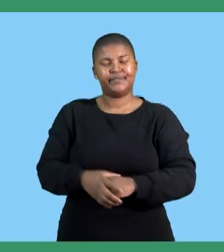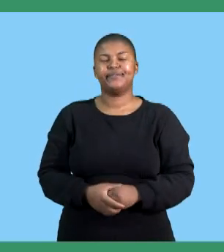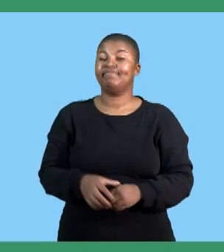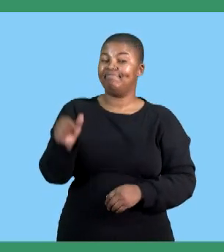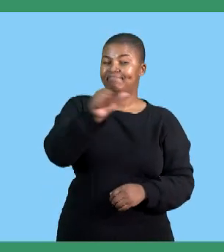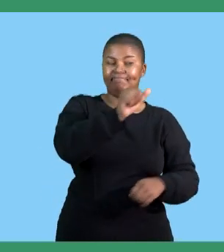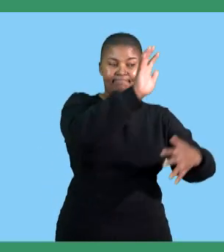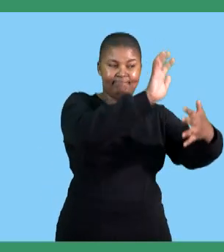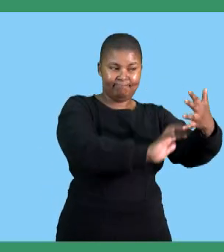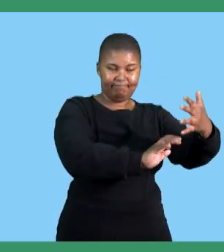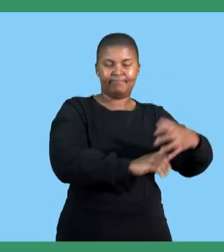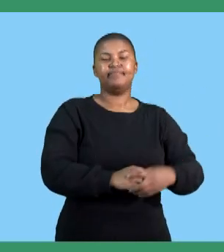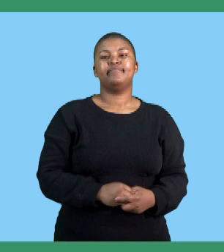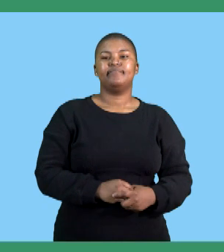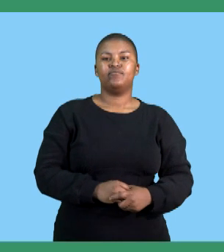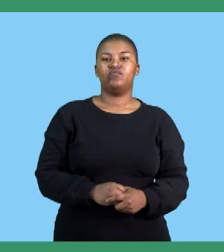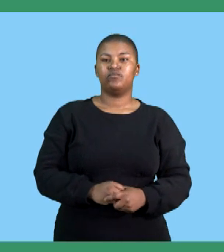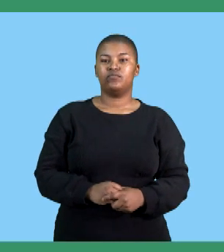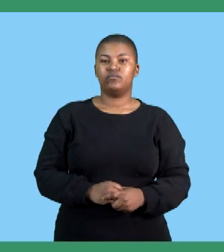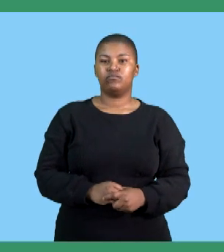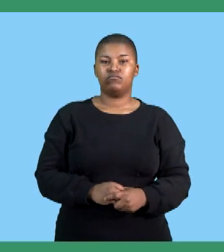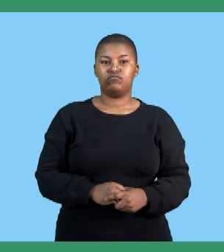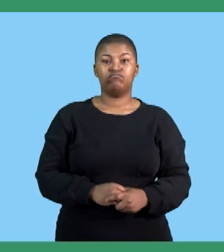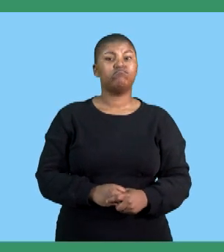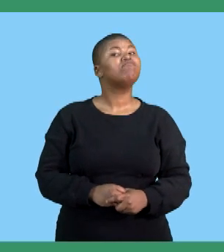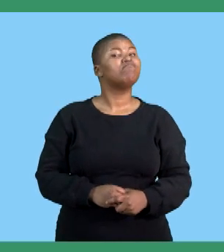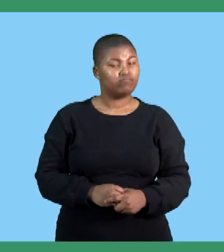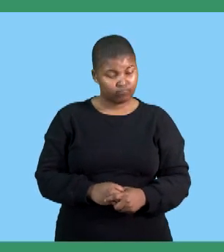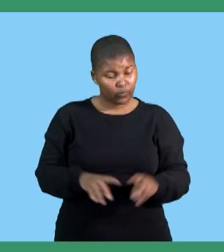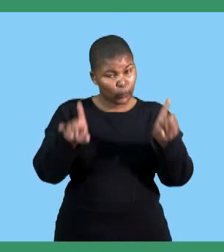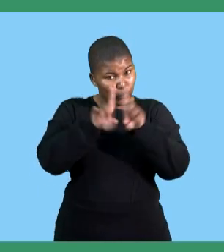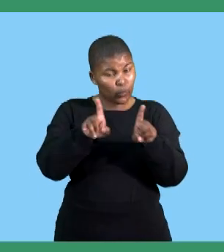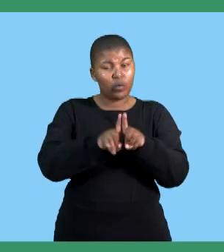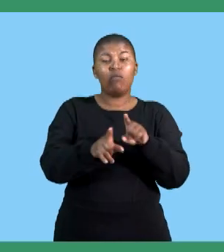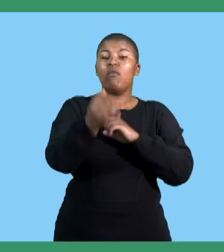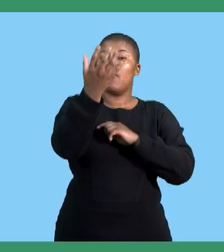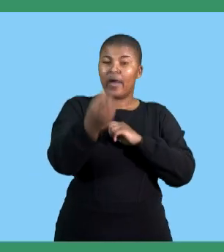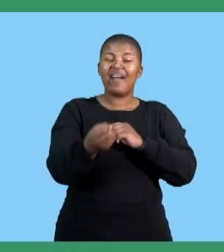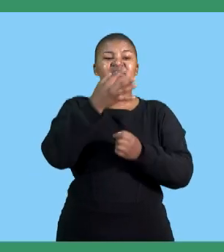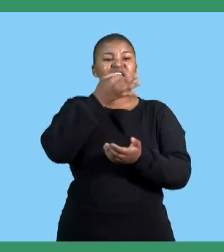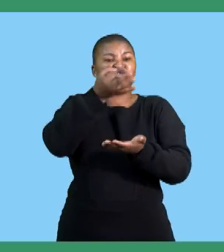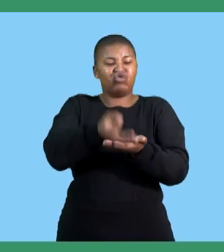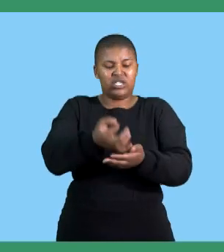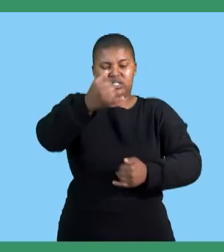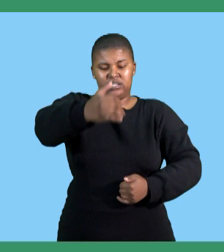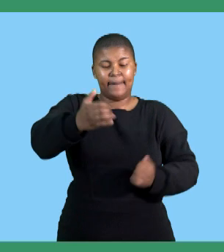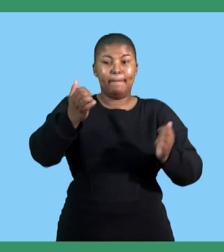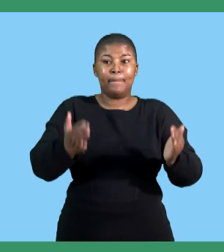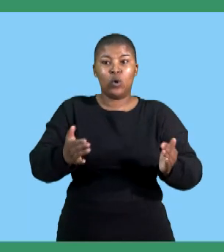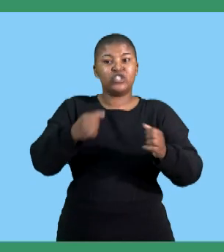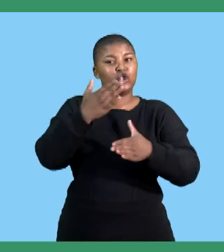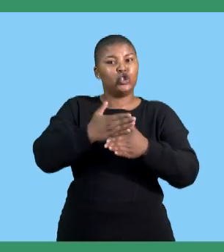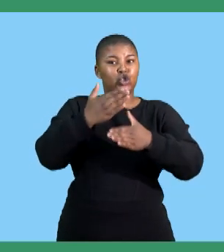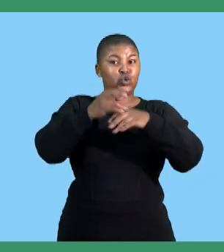The second statement here says, they also have suggestion boxes around the workplace